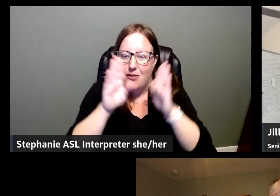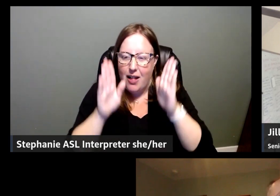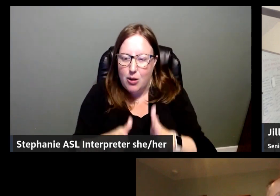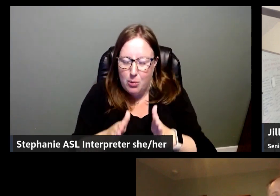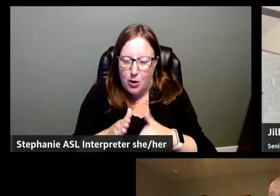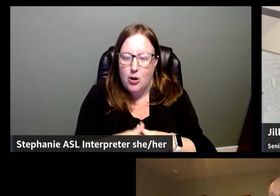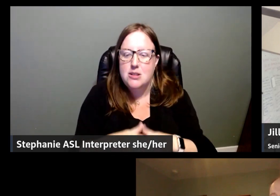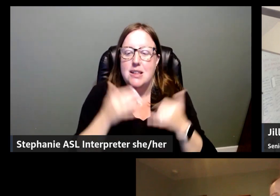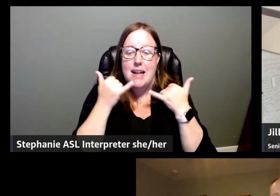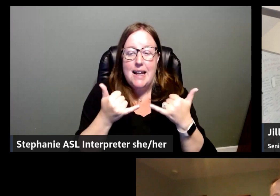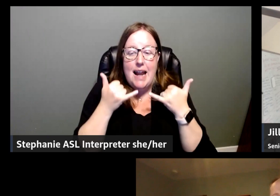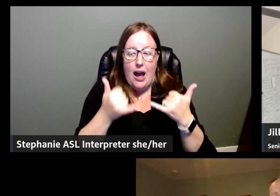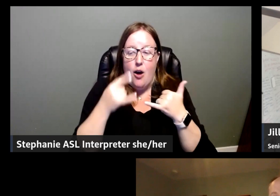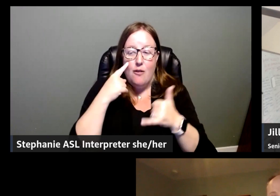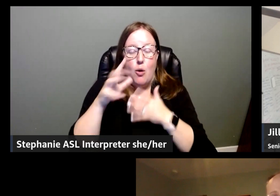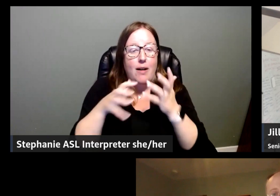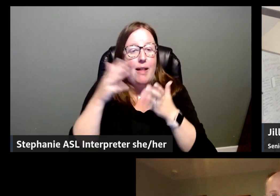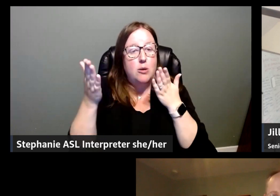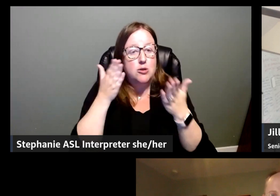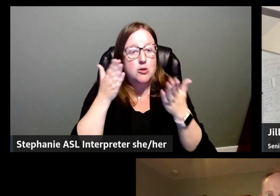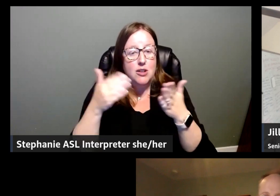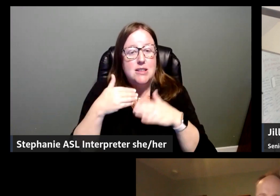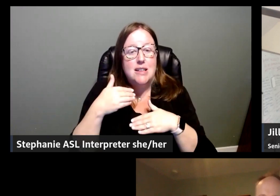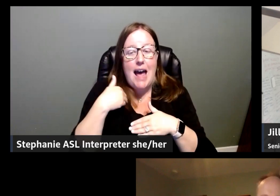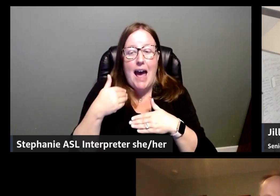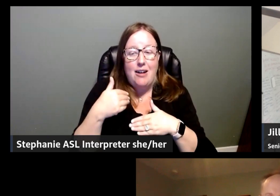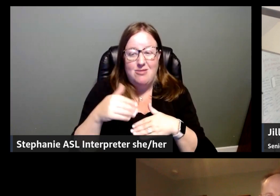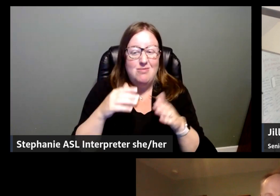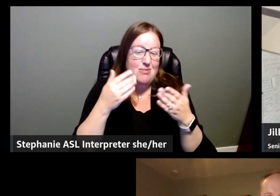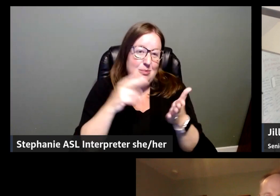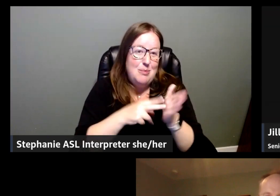now in this era of cloud services have a seat at the table.